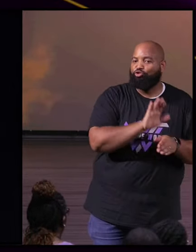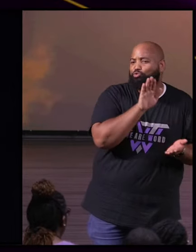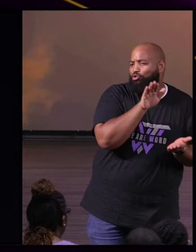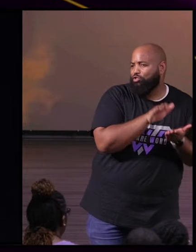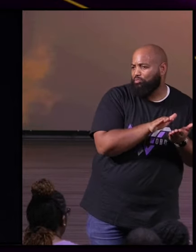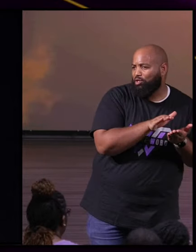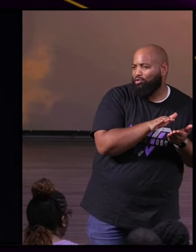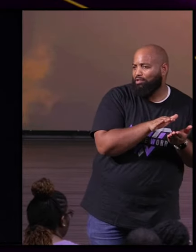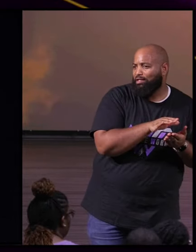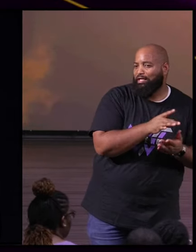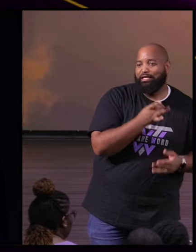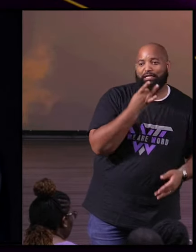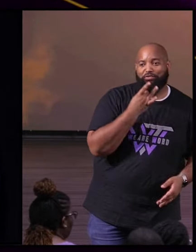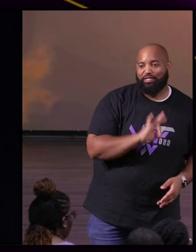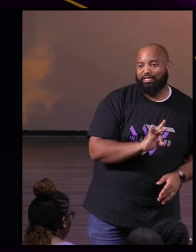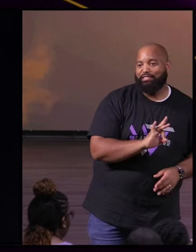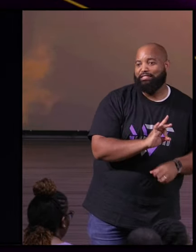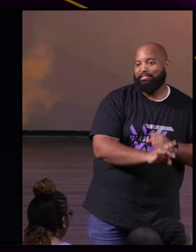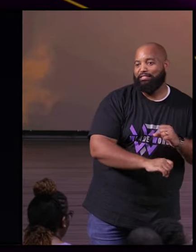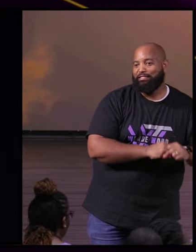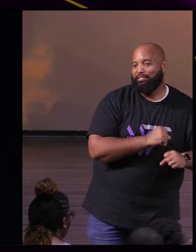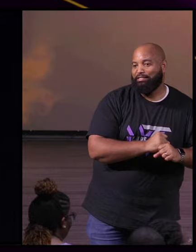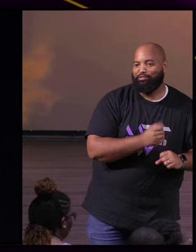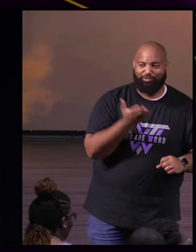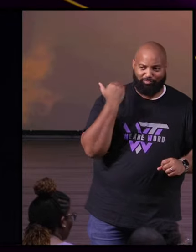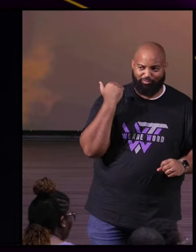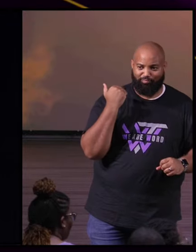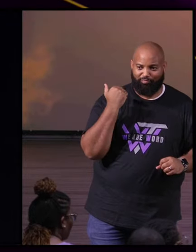And that was 18 years and